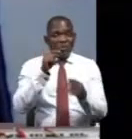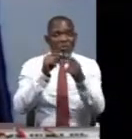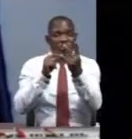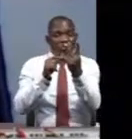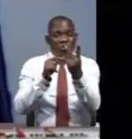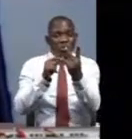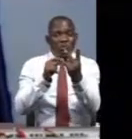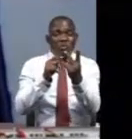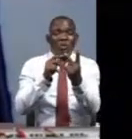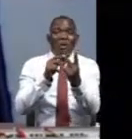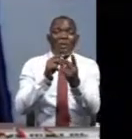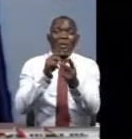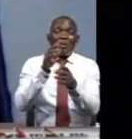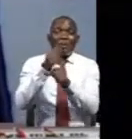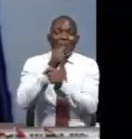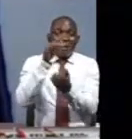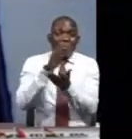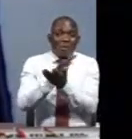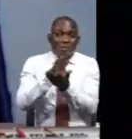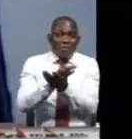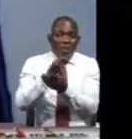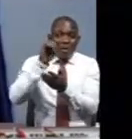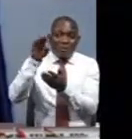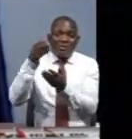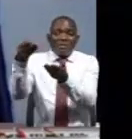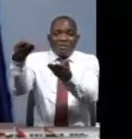sheets that were presented,